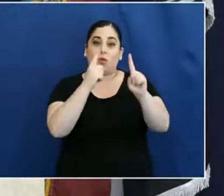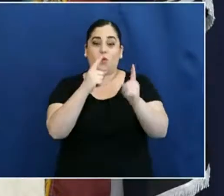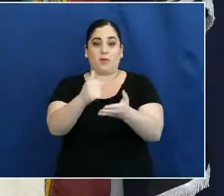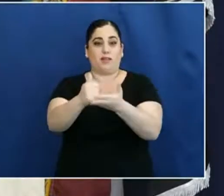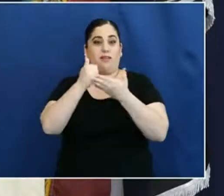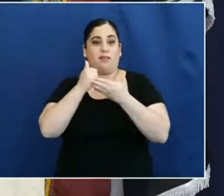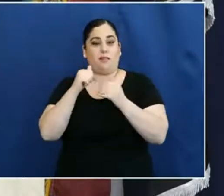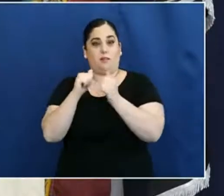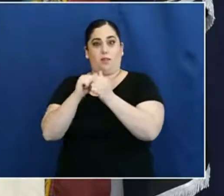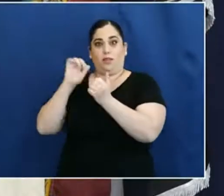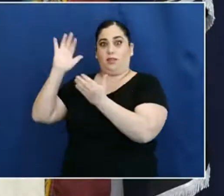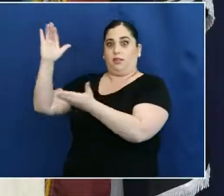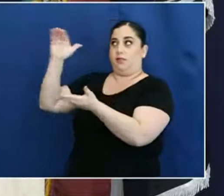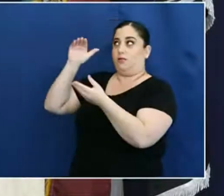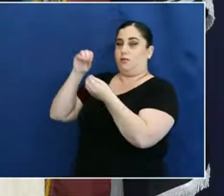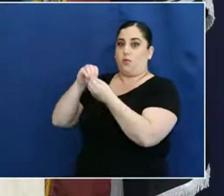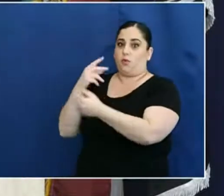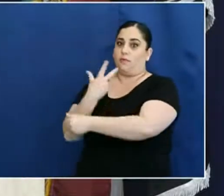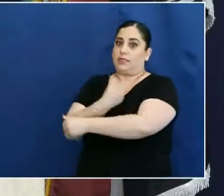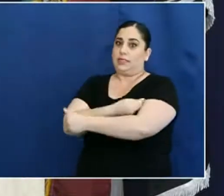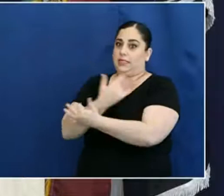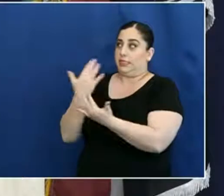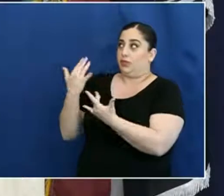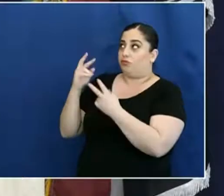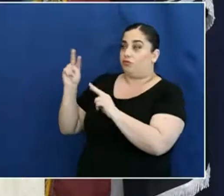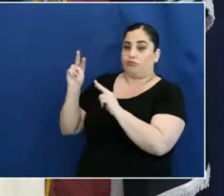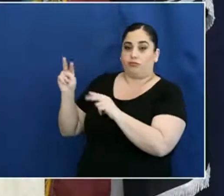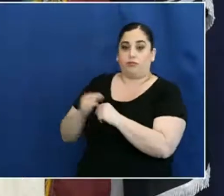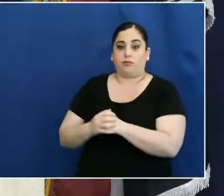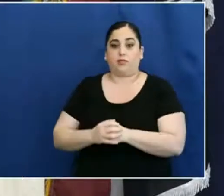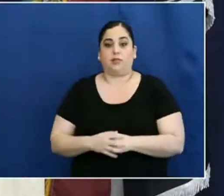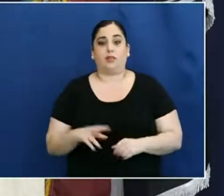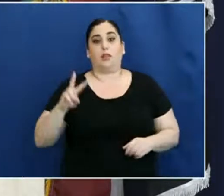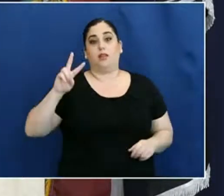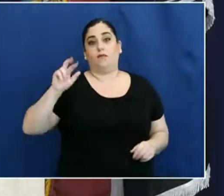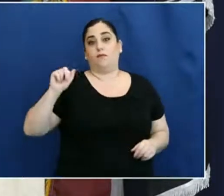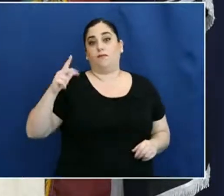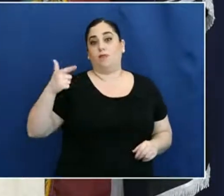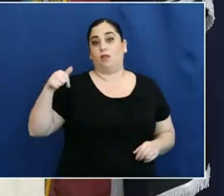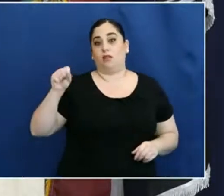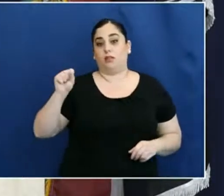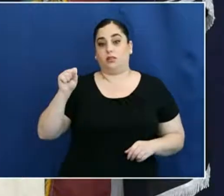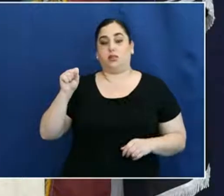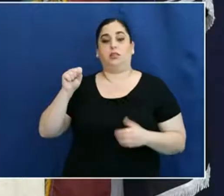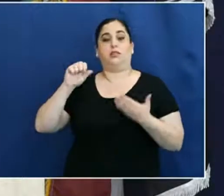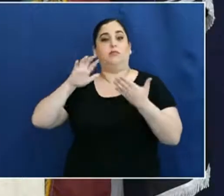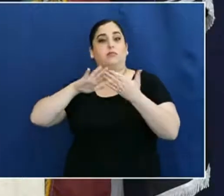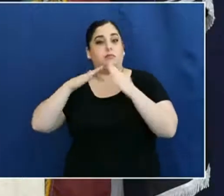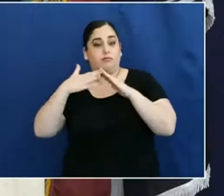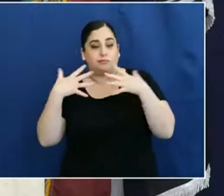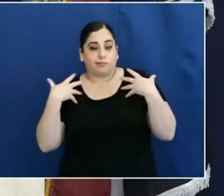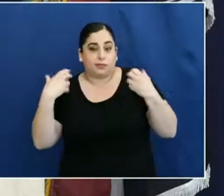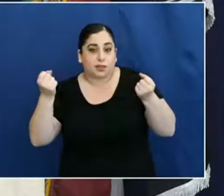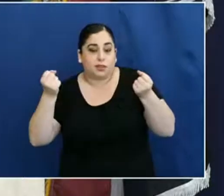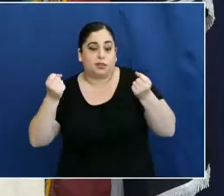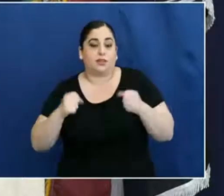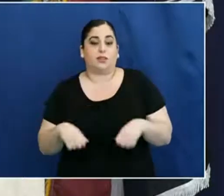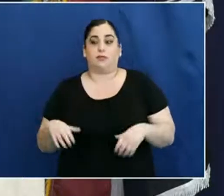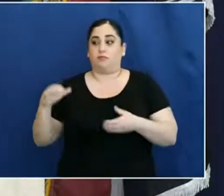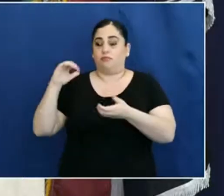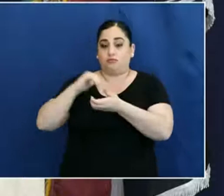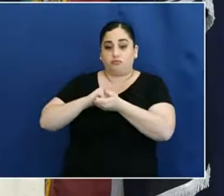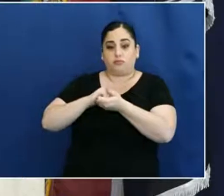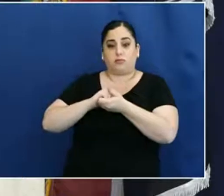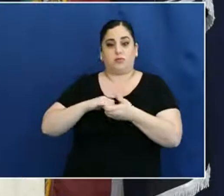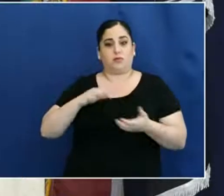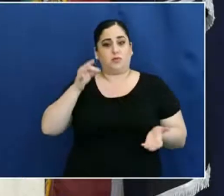County. Supervisor Vargas, the team, the community health partners, the fact that more than 95% of seniors in the South region